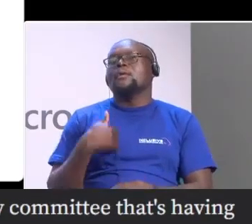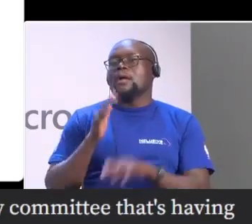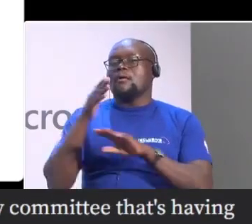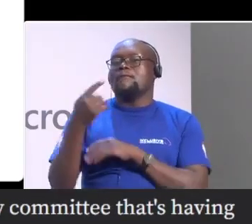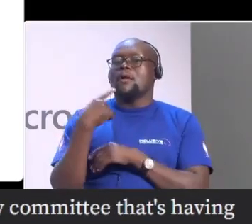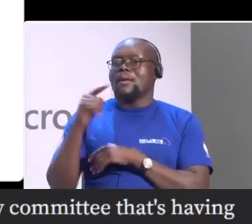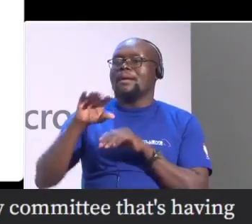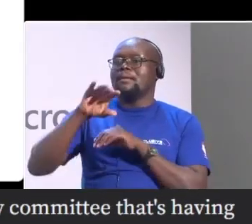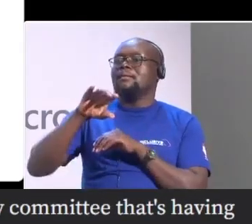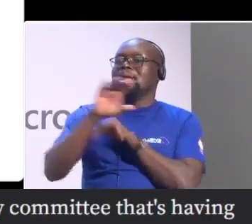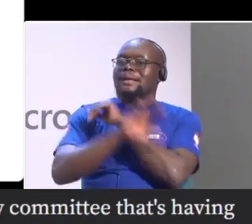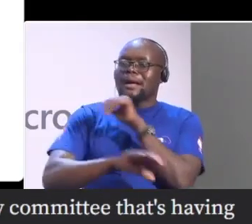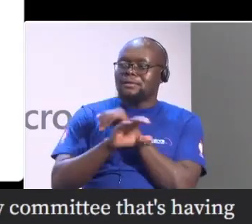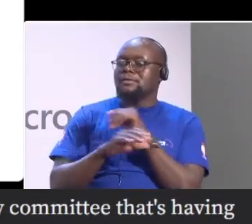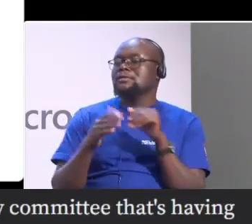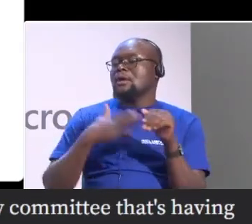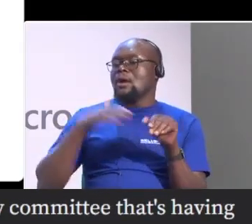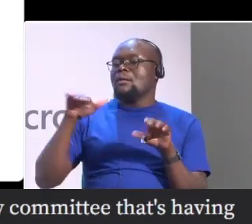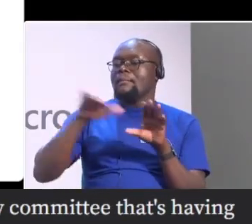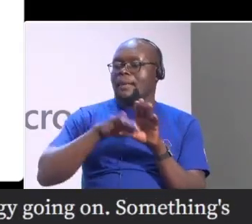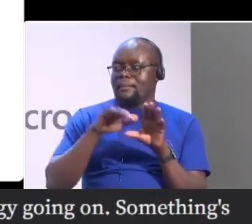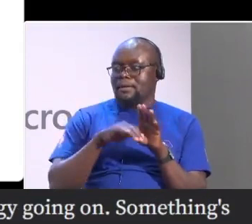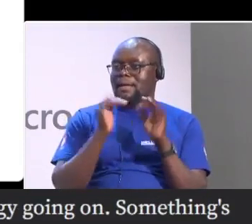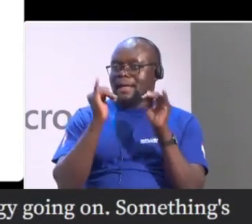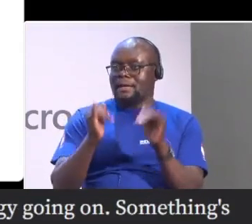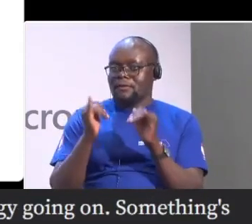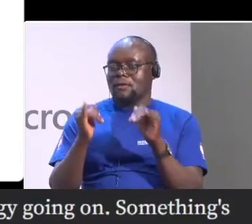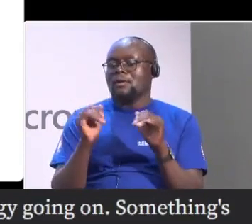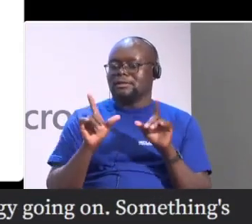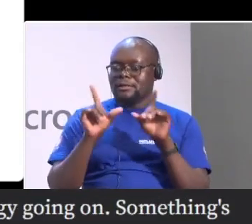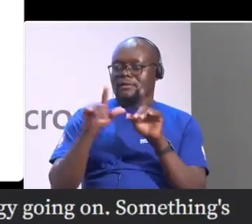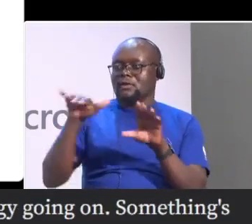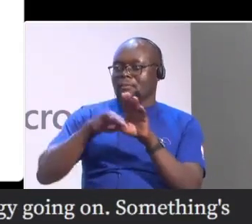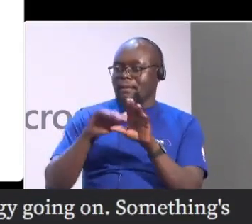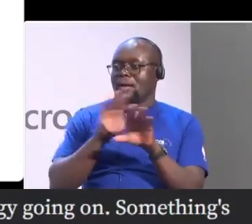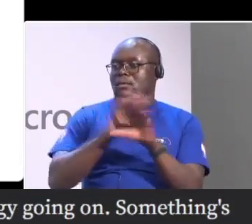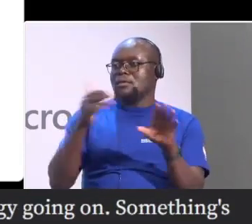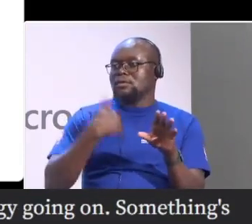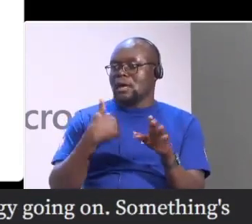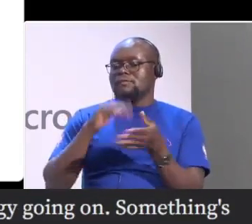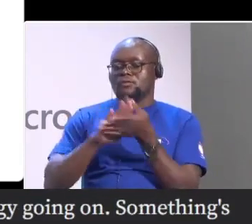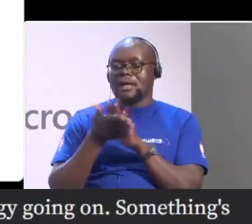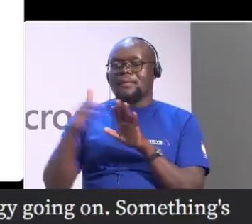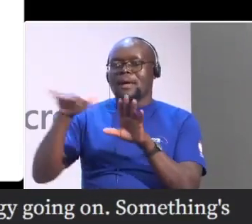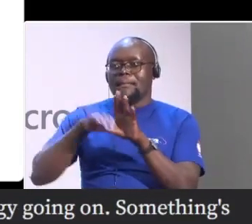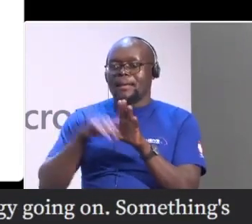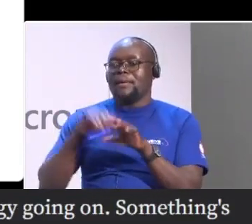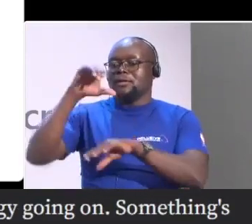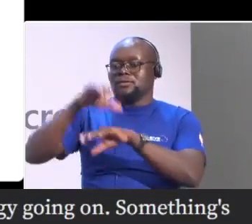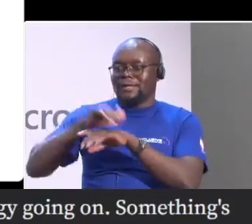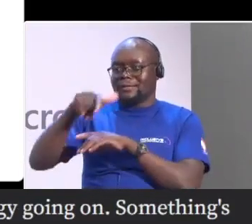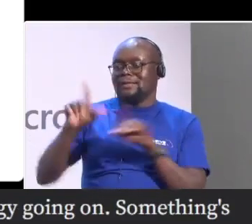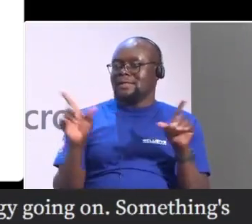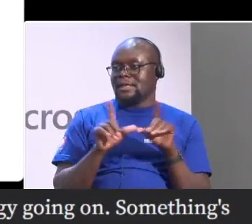countries, so our members or our individual certification holders, you don't have to be a member to take a